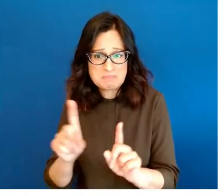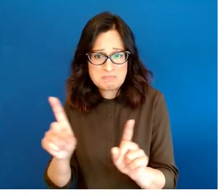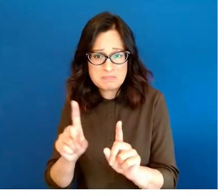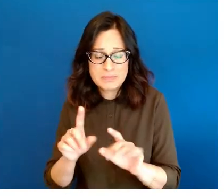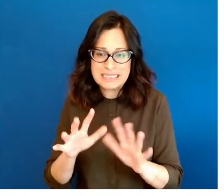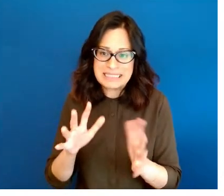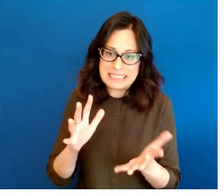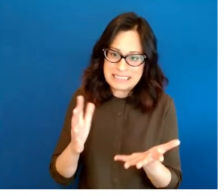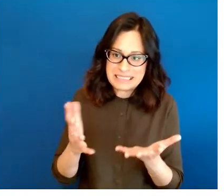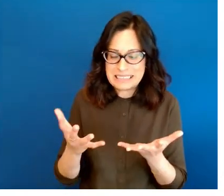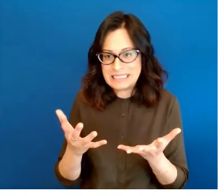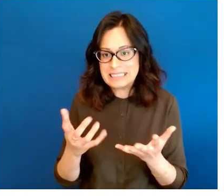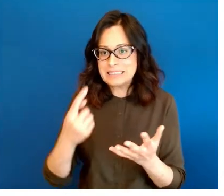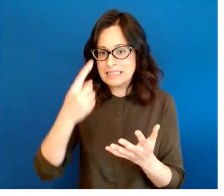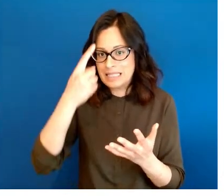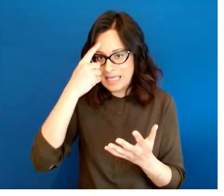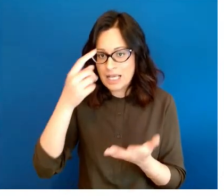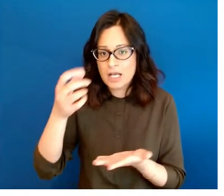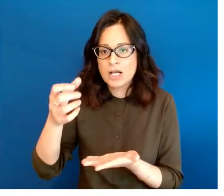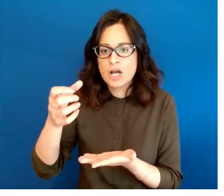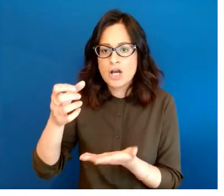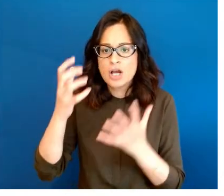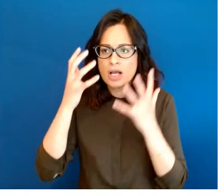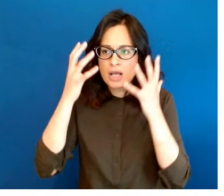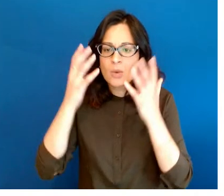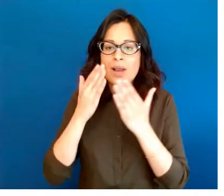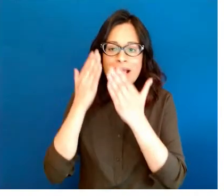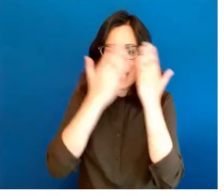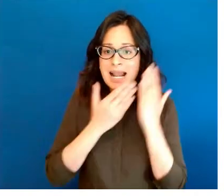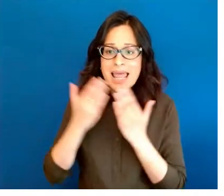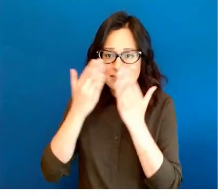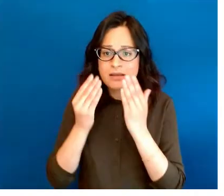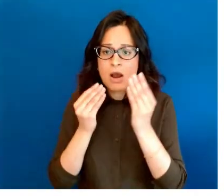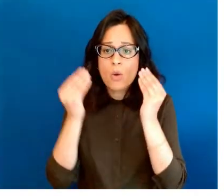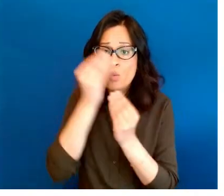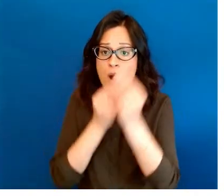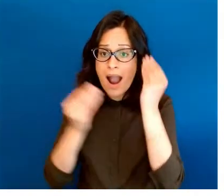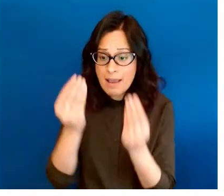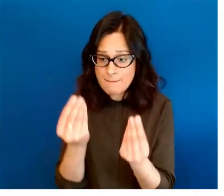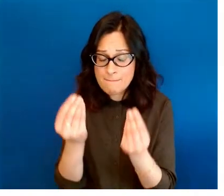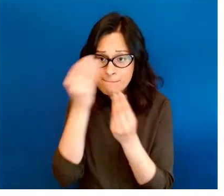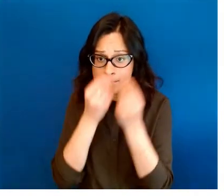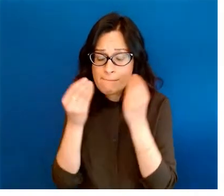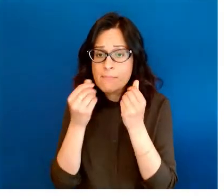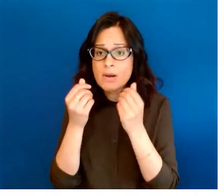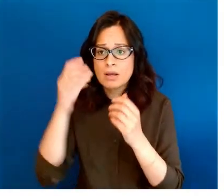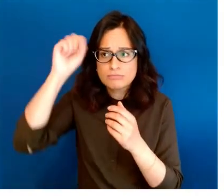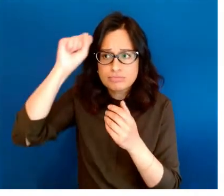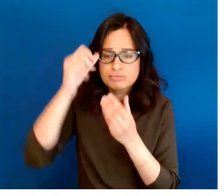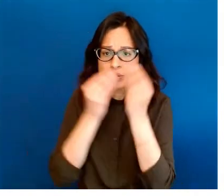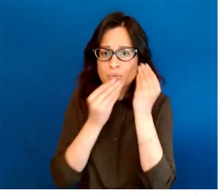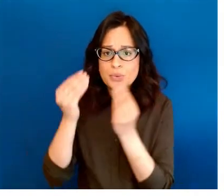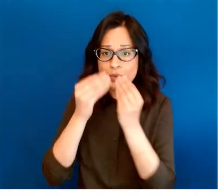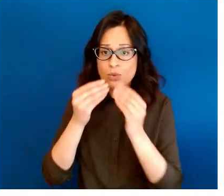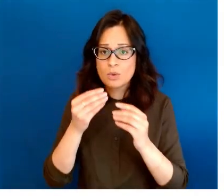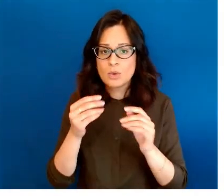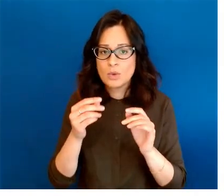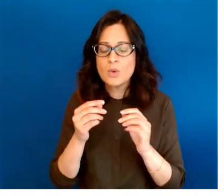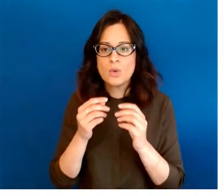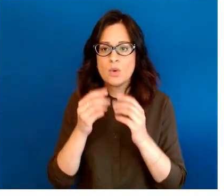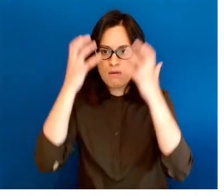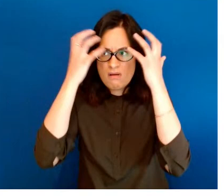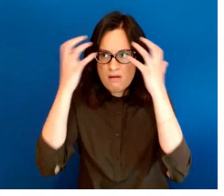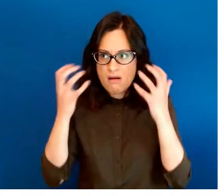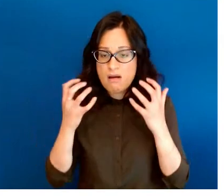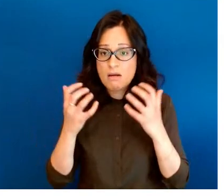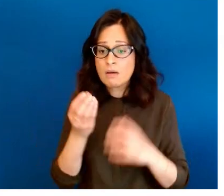Avoidance of soap and cleansers and wipes. Now, all of these, even if an individual is not allergic to these, all of